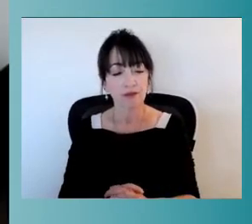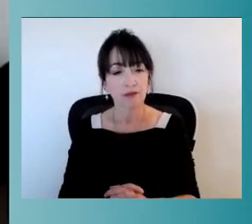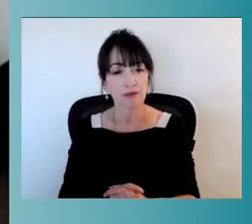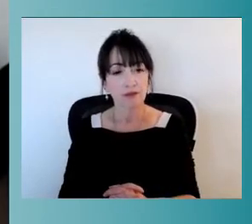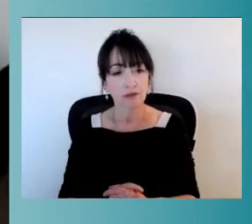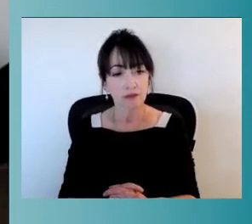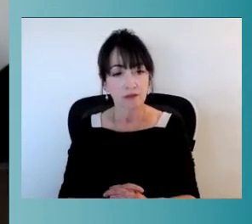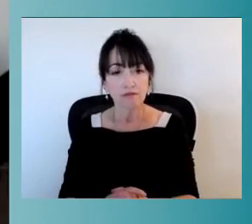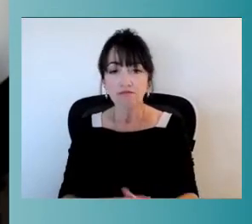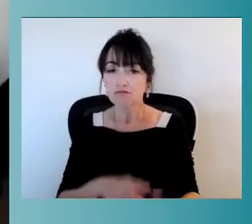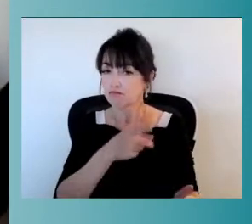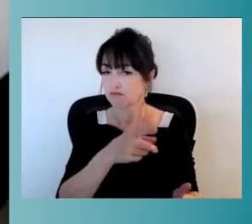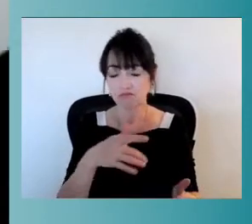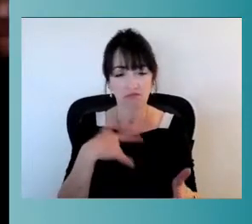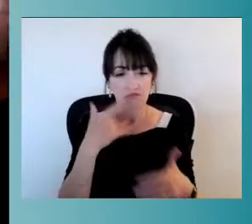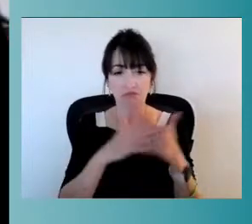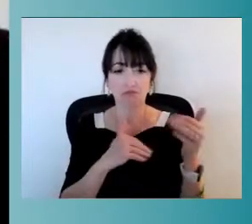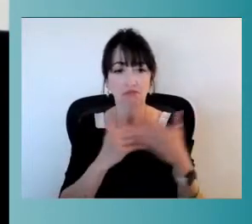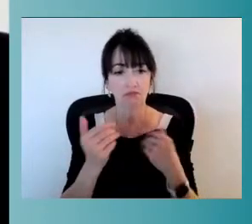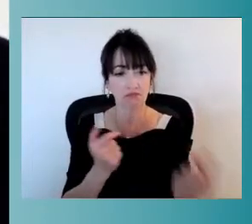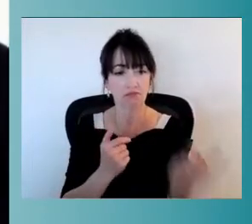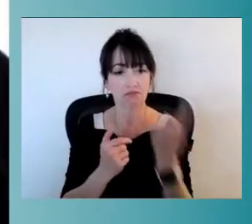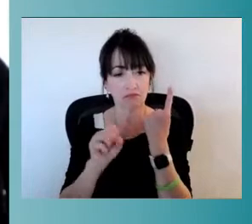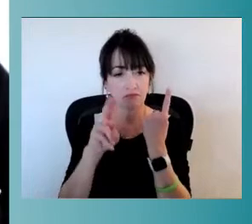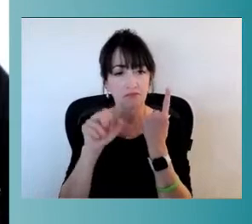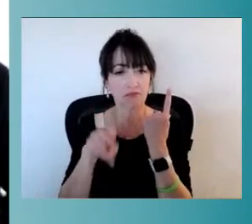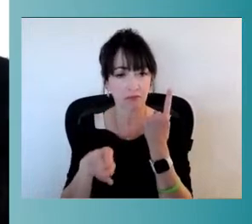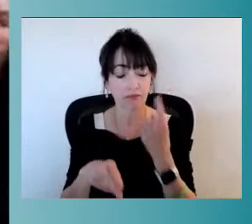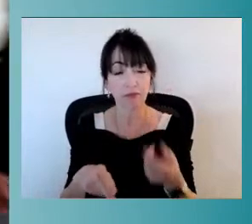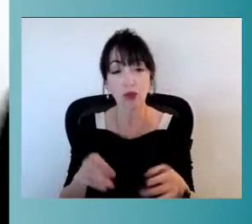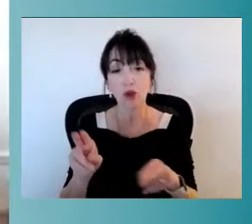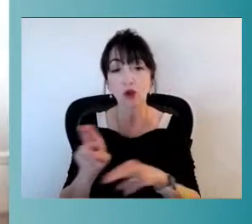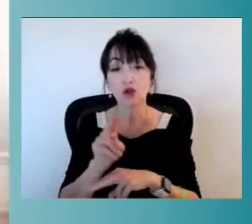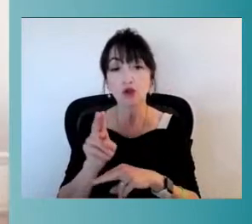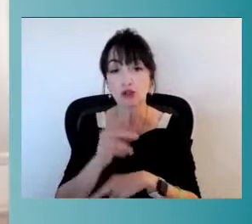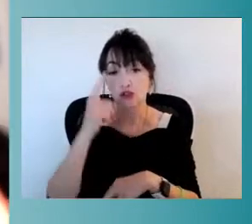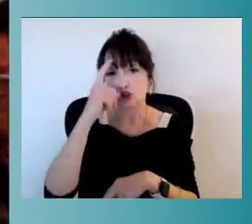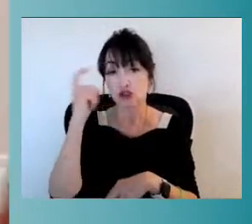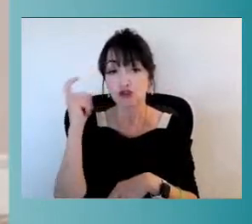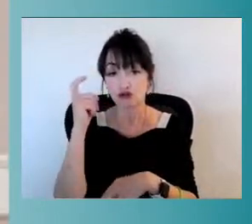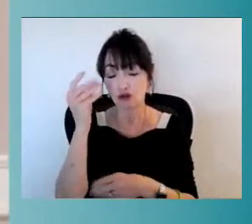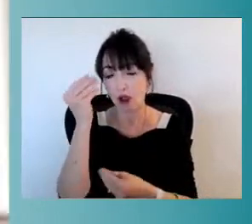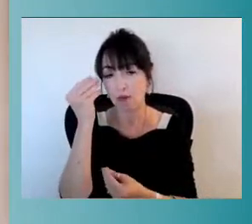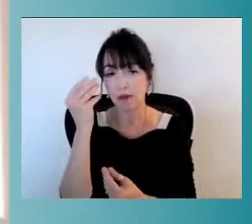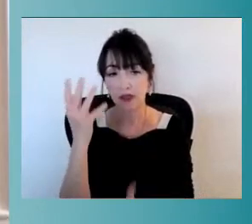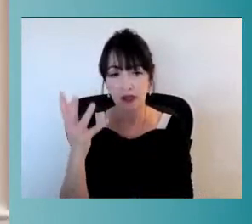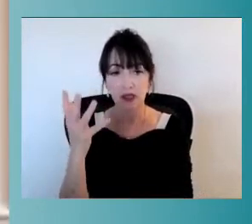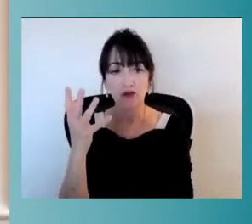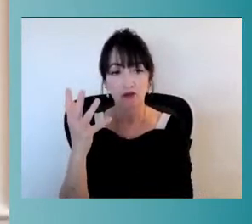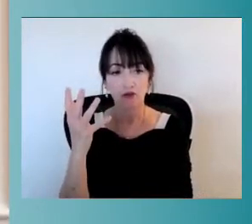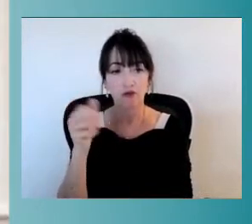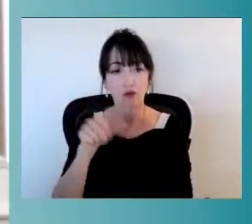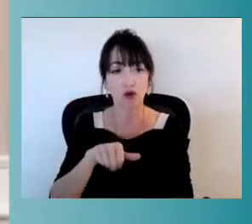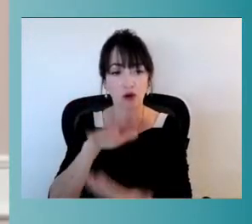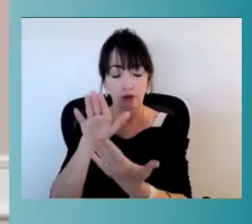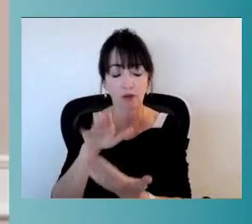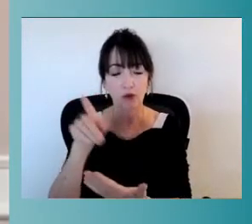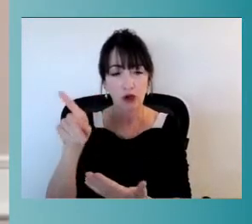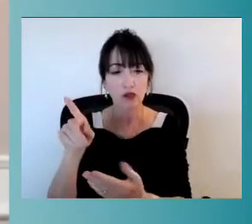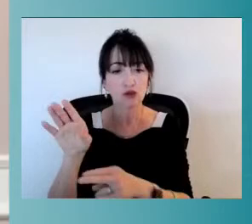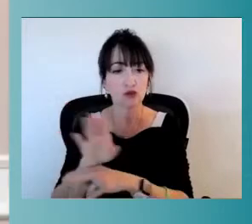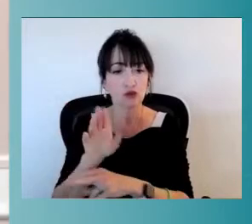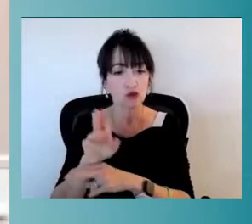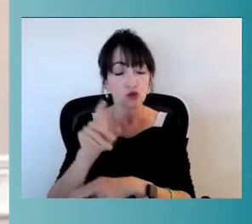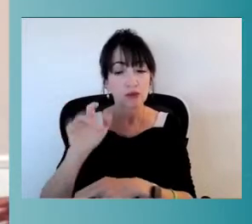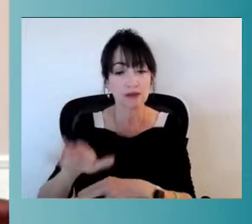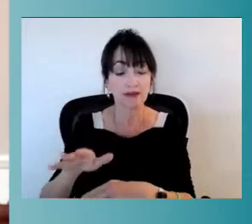Feel free to come up, Susan. Using a trauma-informed approach, Susan established an inmate patient companion care